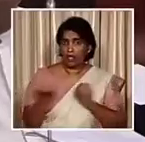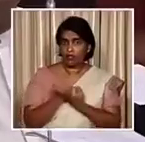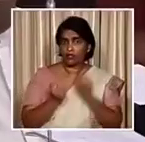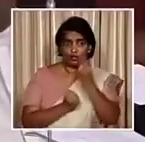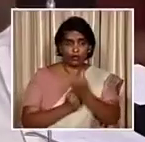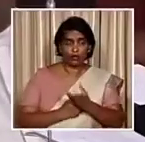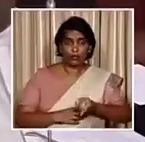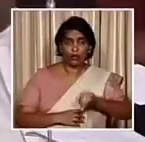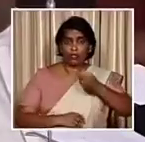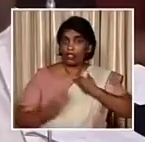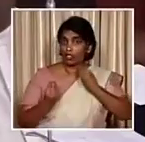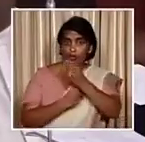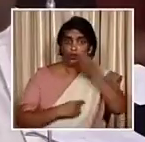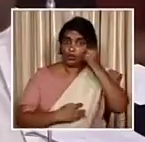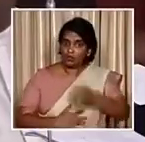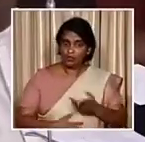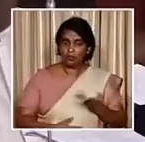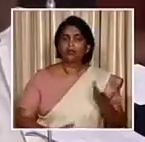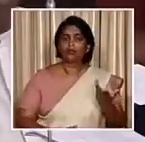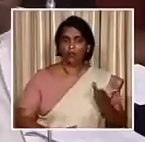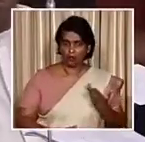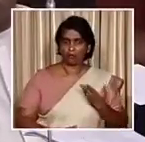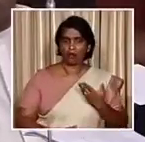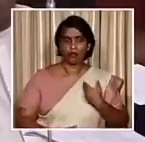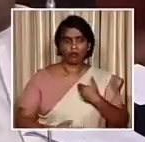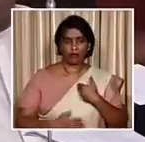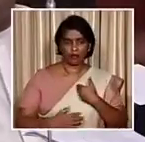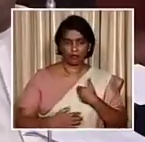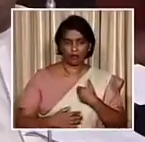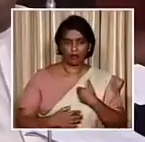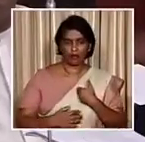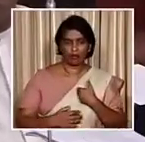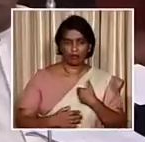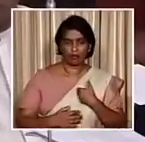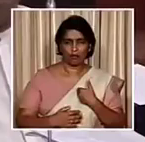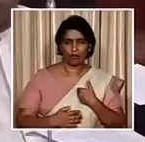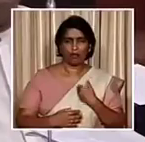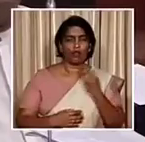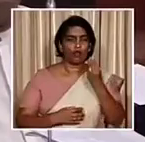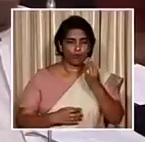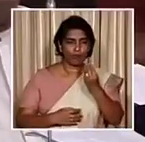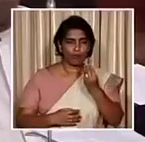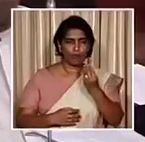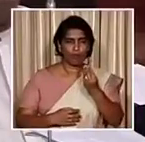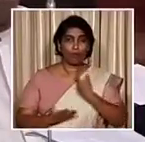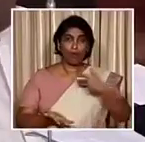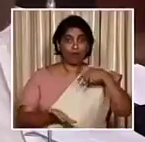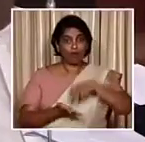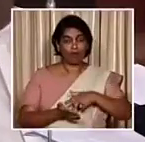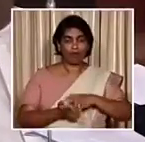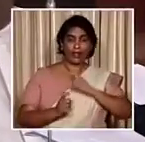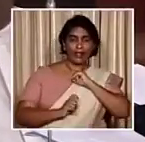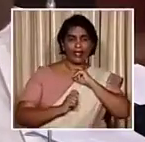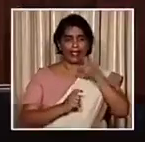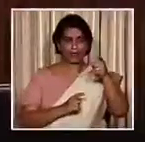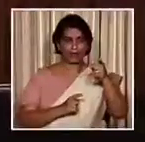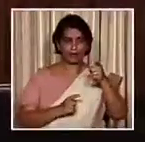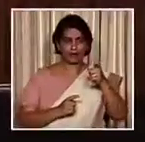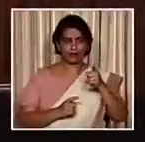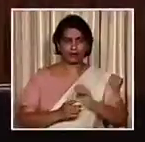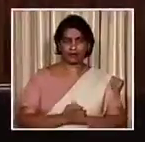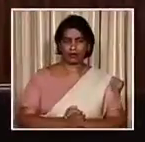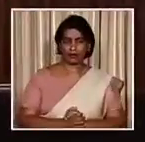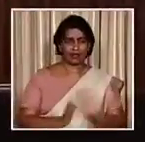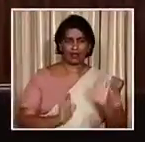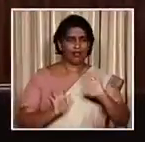sambandha wenoda. Exactly correct. Itik api exactly correct. Poddak agire banna kittama othuma dagalla. No, I have nothing to worry about.